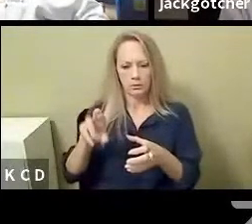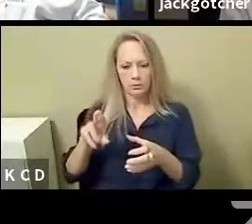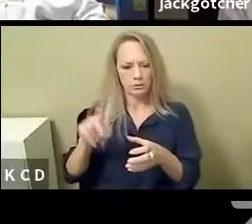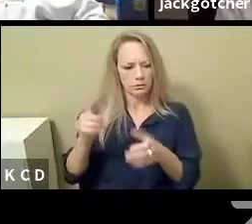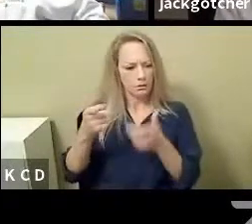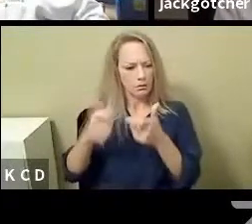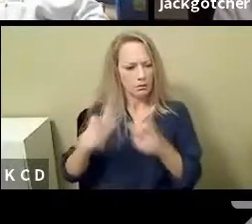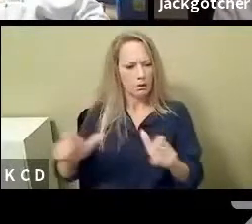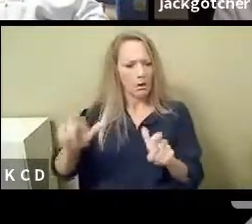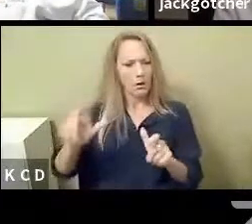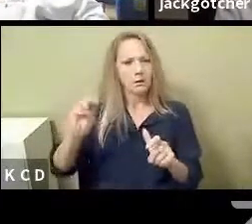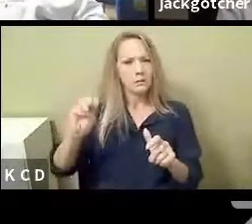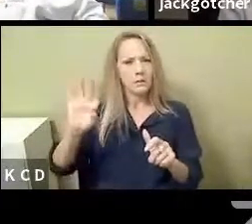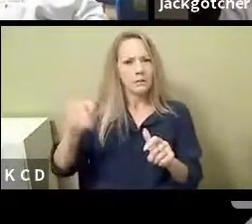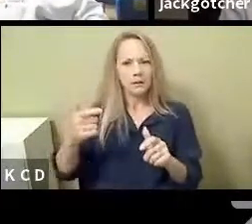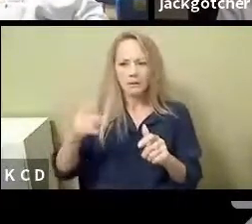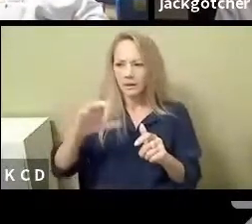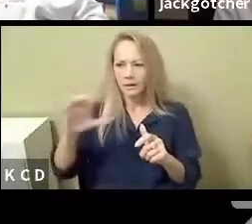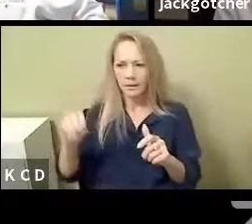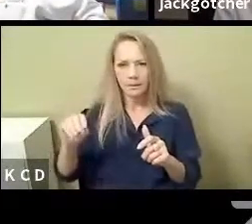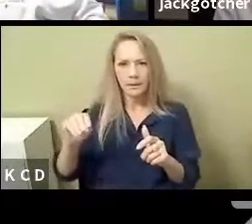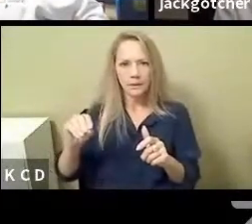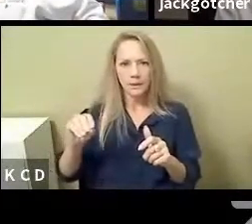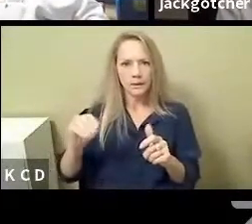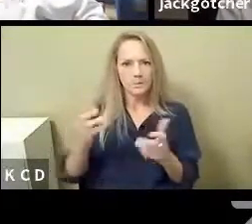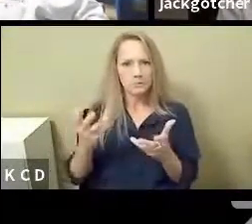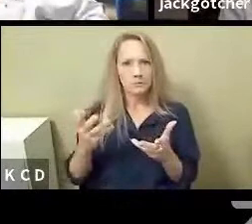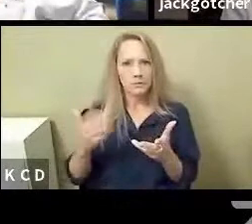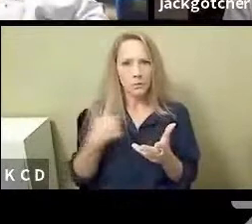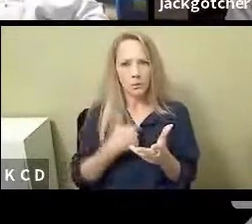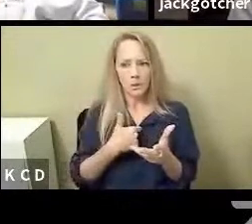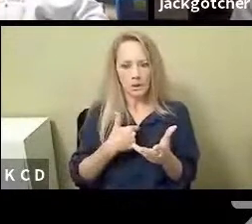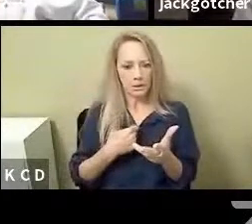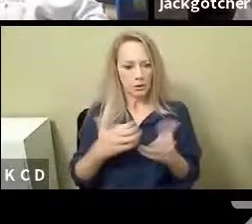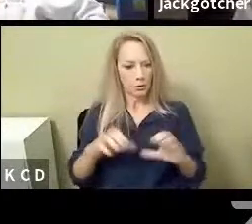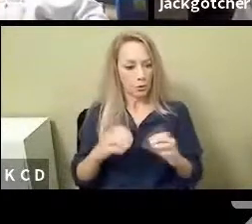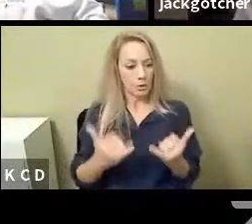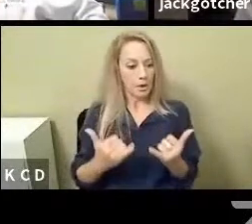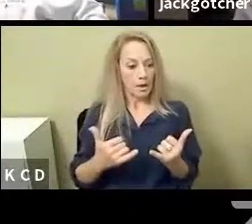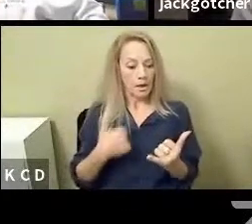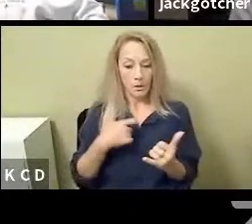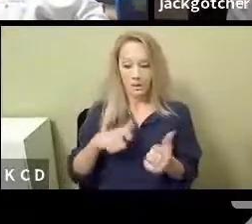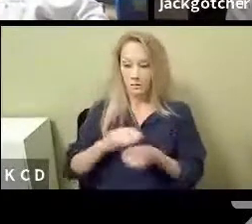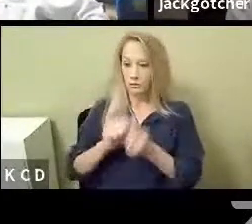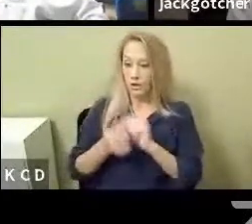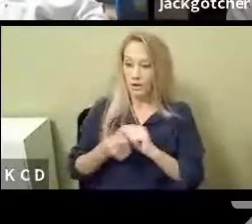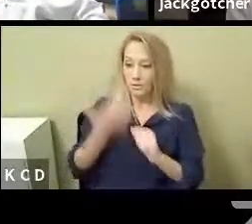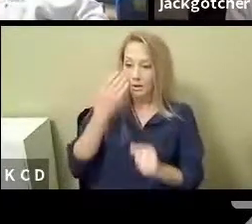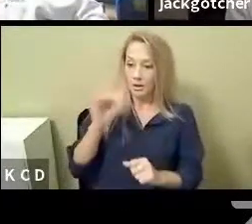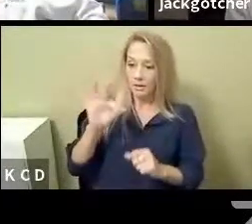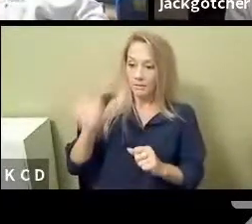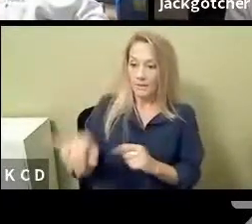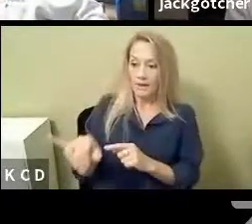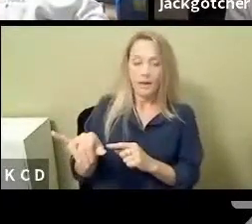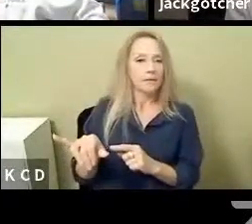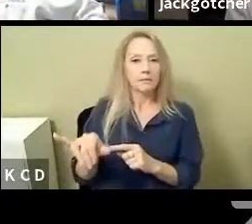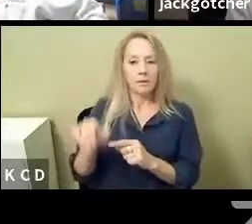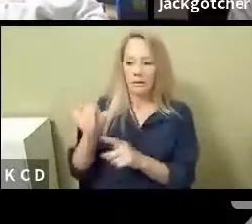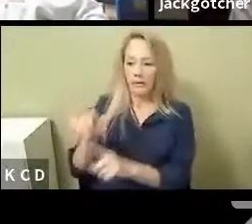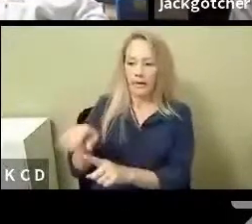that, we don't need to make a change in what we're doing based on that, because that's not the general